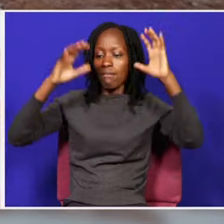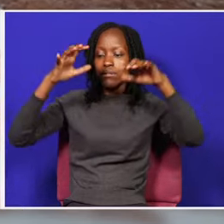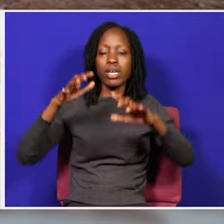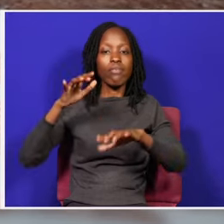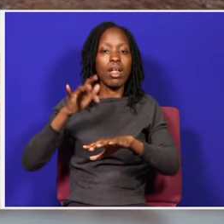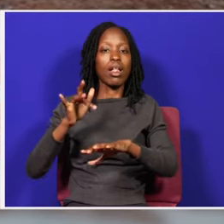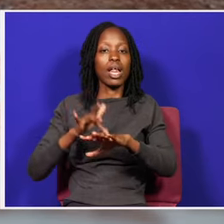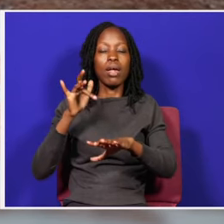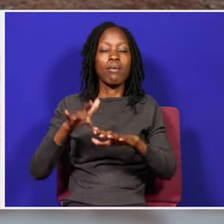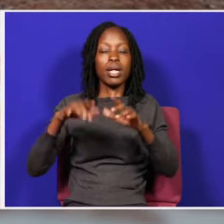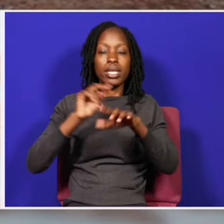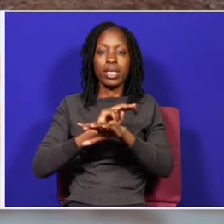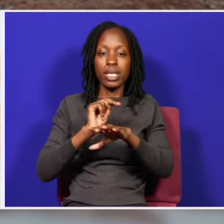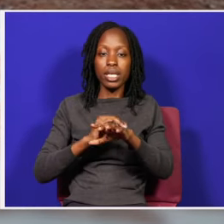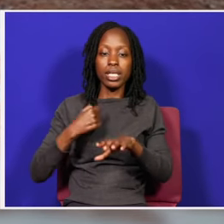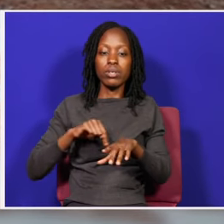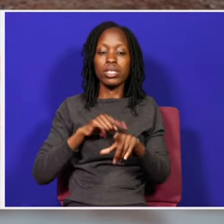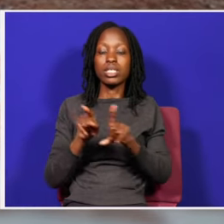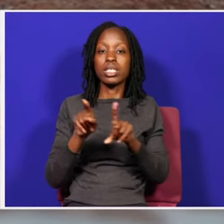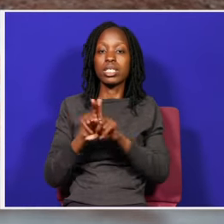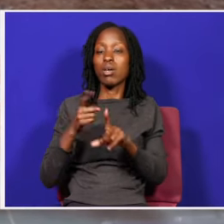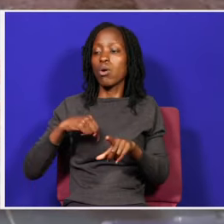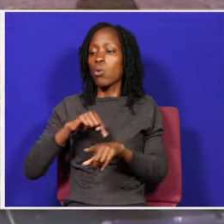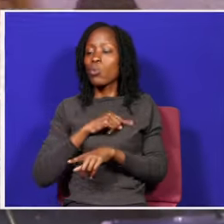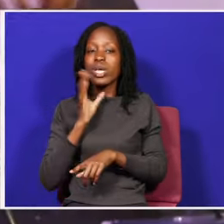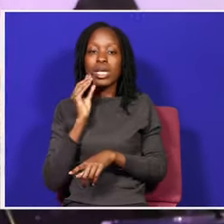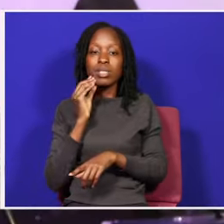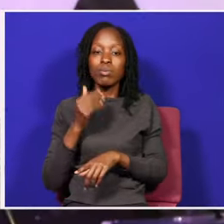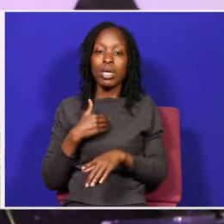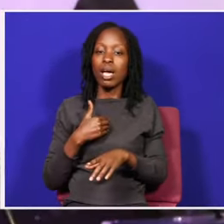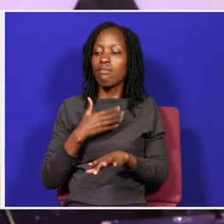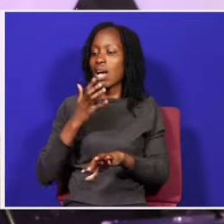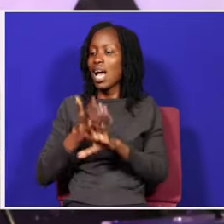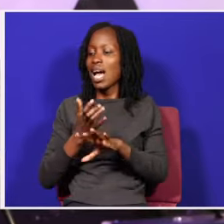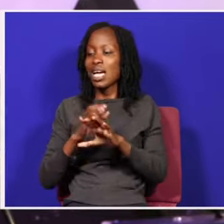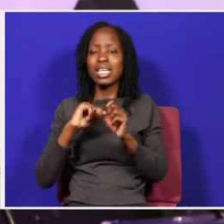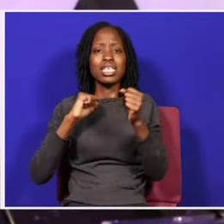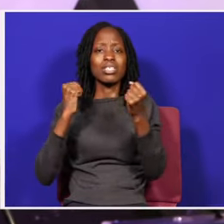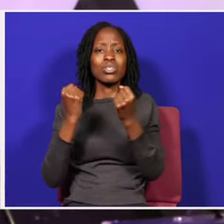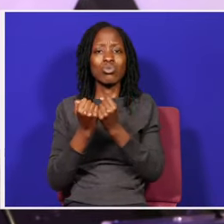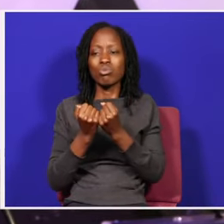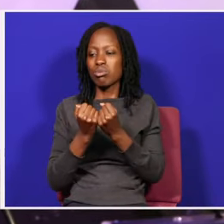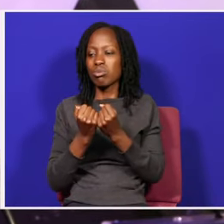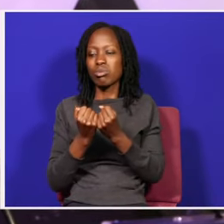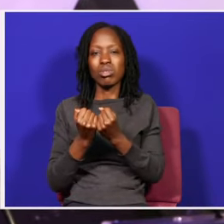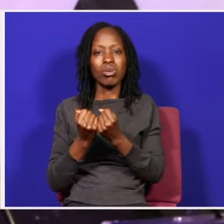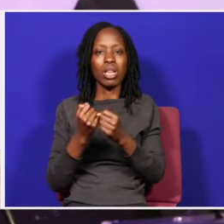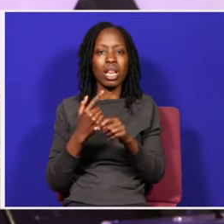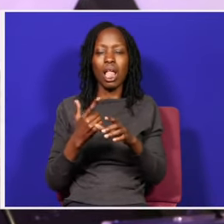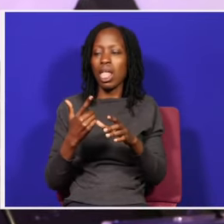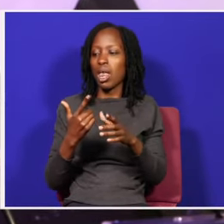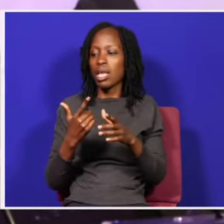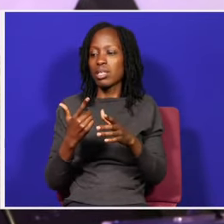and impact on our nation. We also went through difficult social times. There were demonstrations and riots